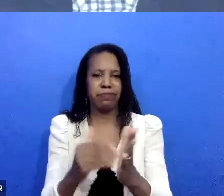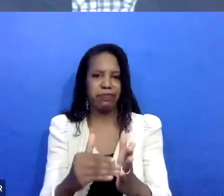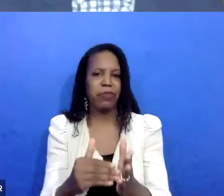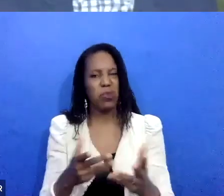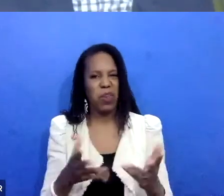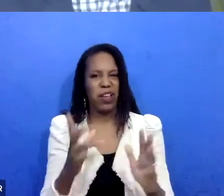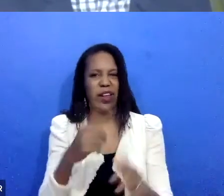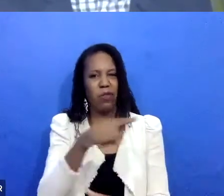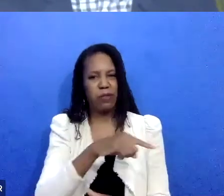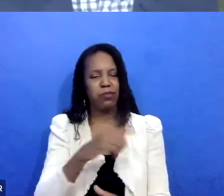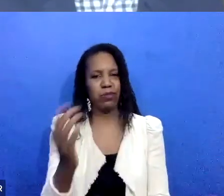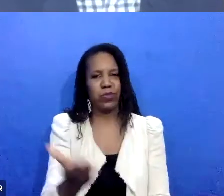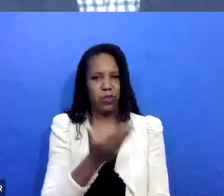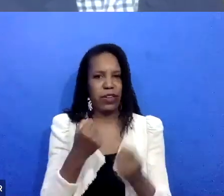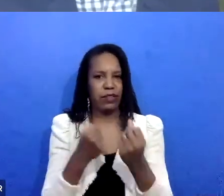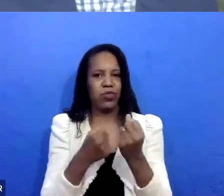Thank you.